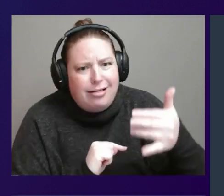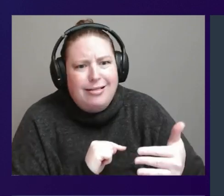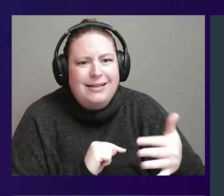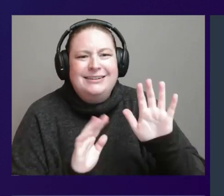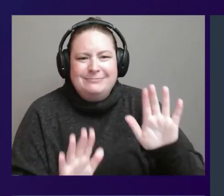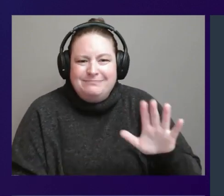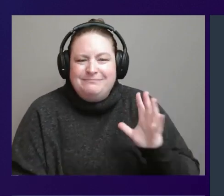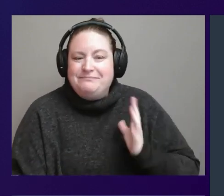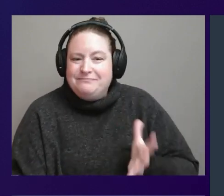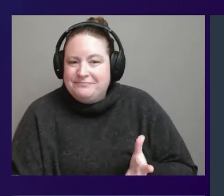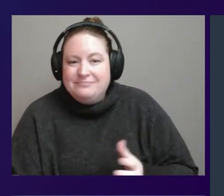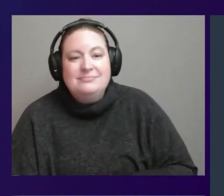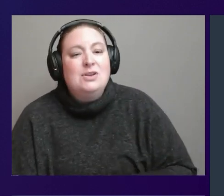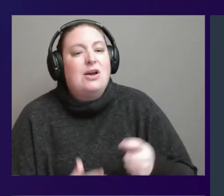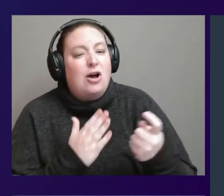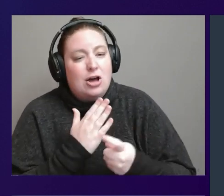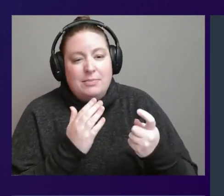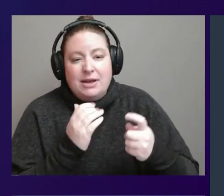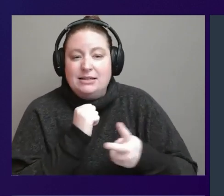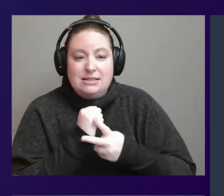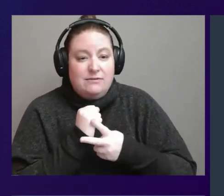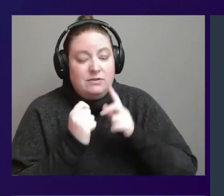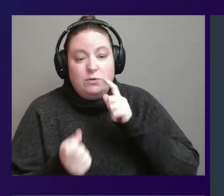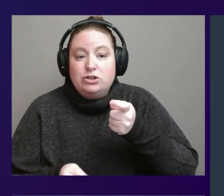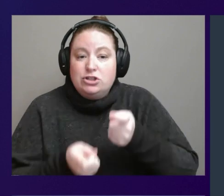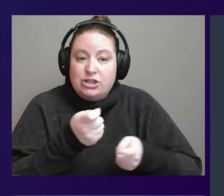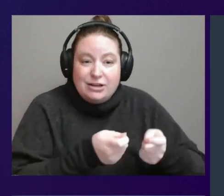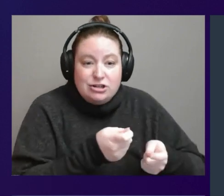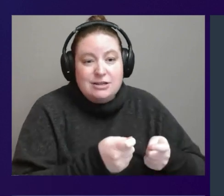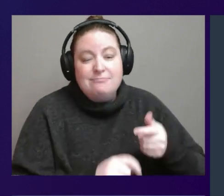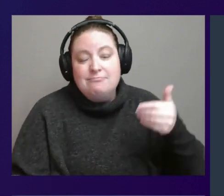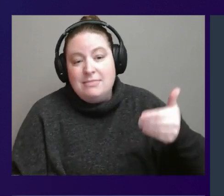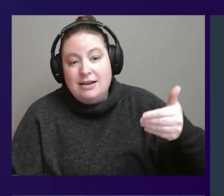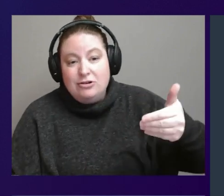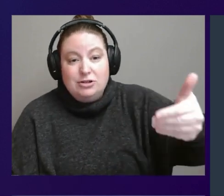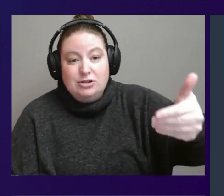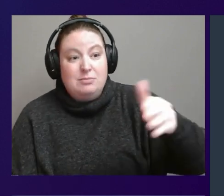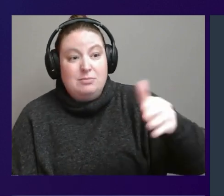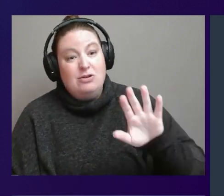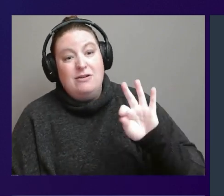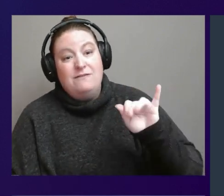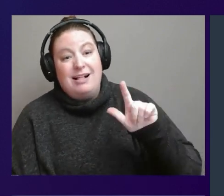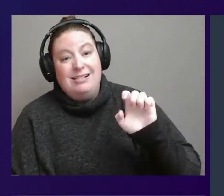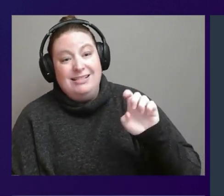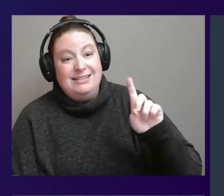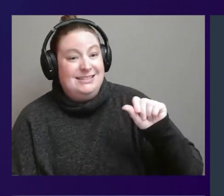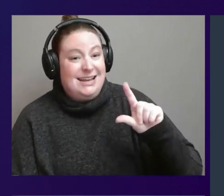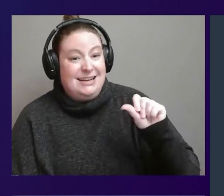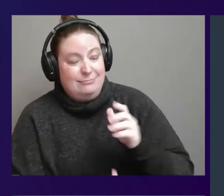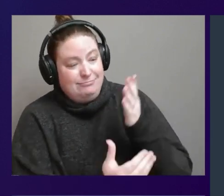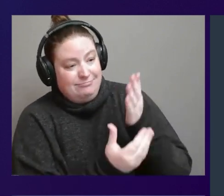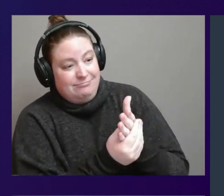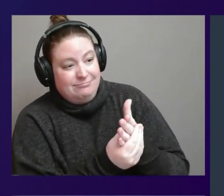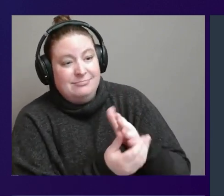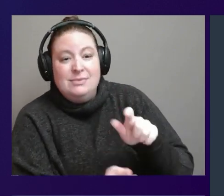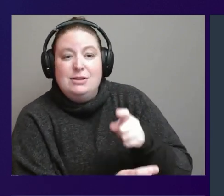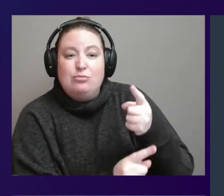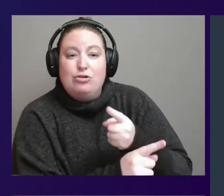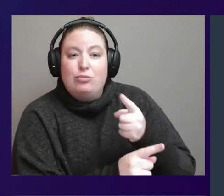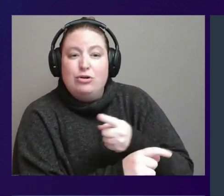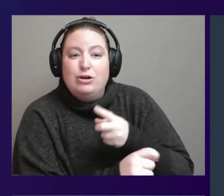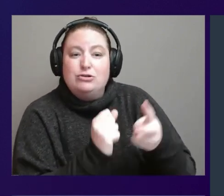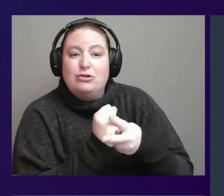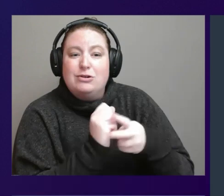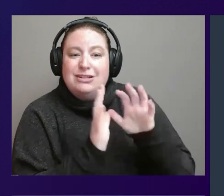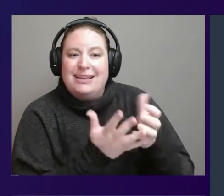for workloads with changing access patterns by placing your file data in the appropriate storage class at the right time based on